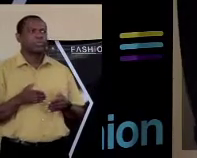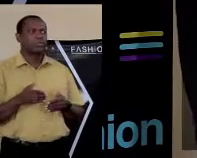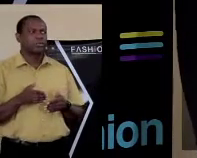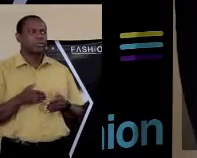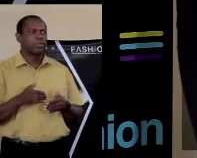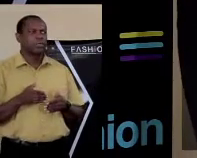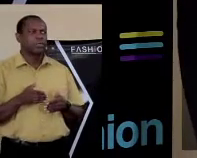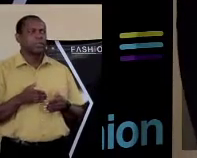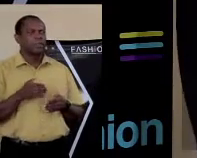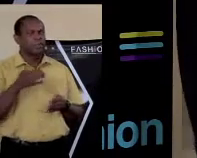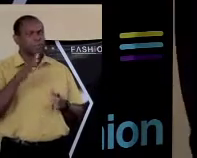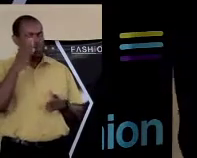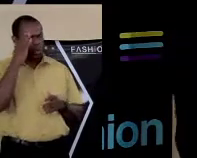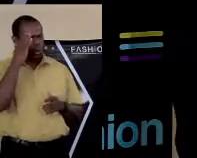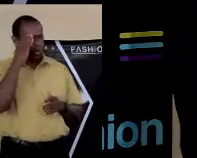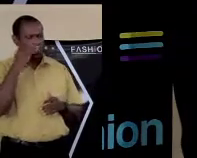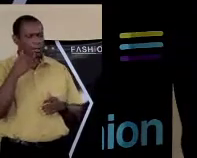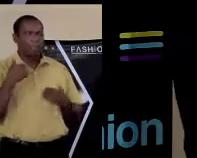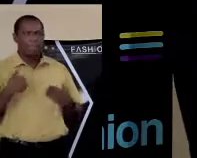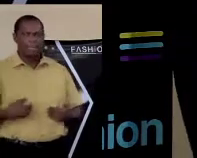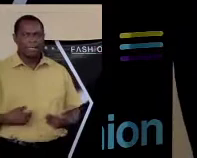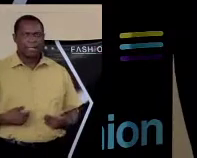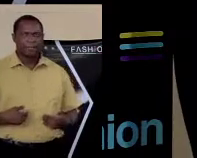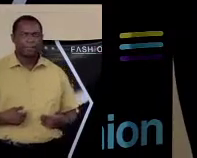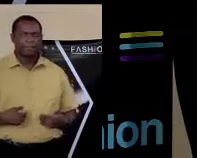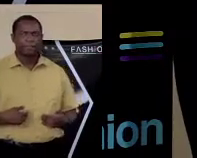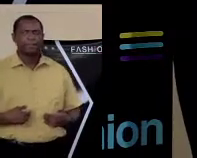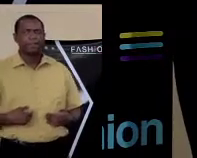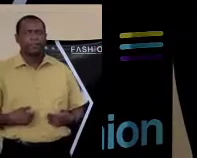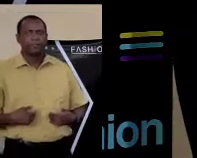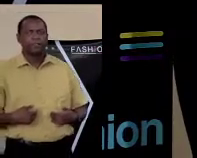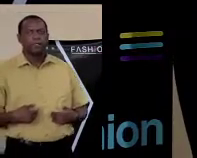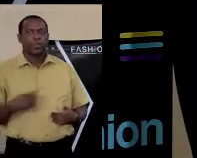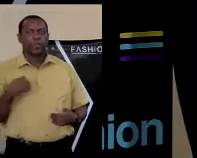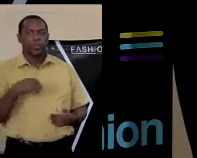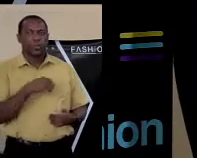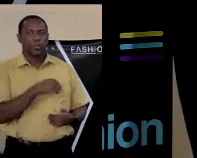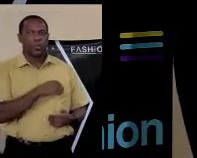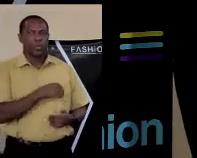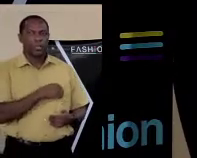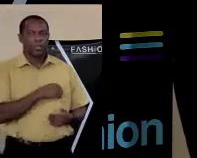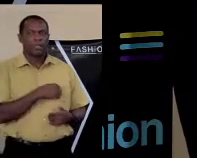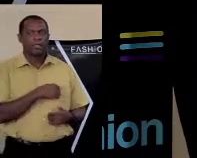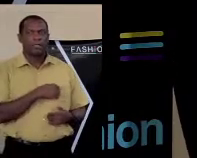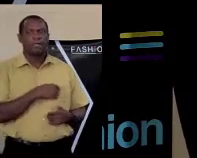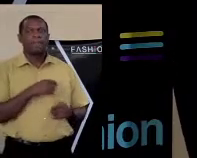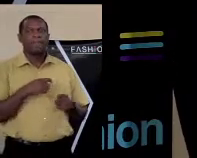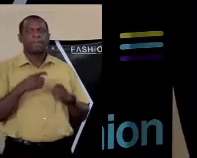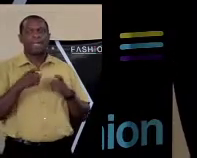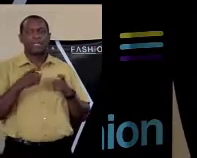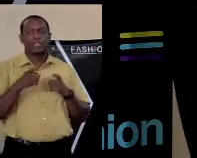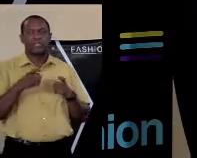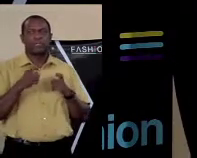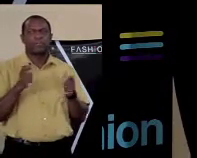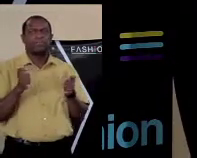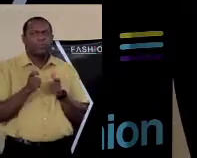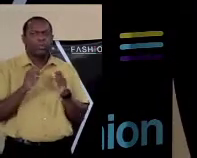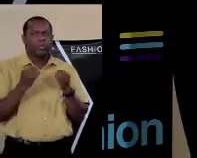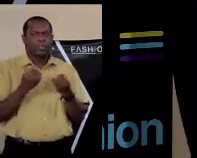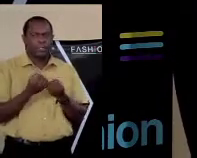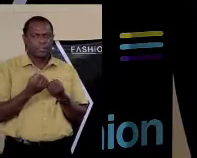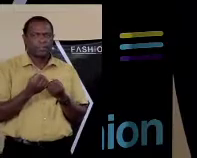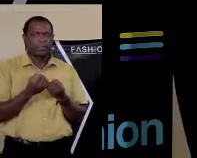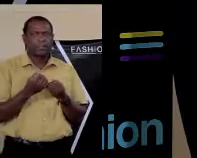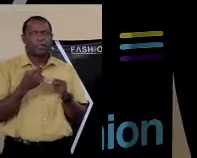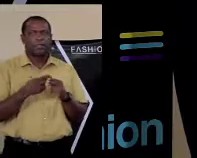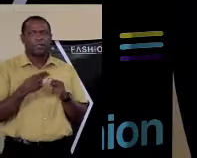you all already know who we are, I just want to just let you all know that we run a small organization